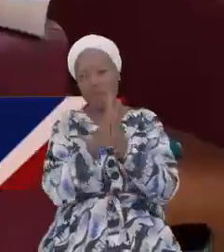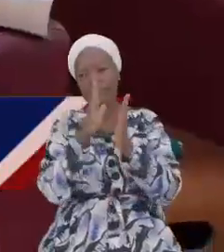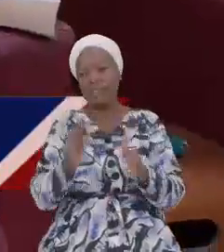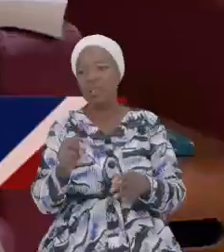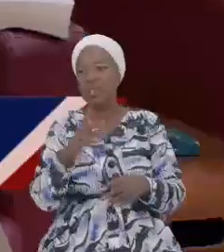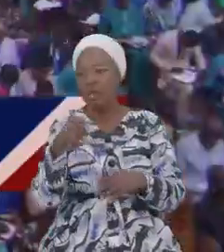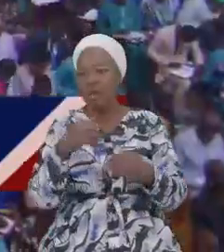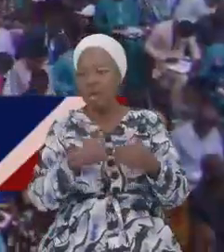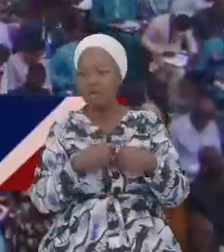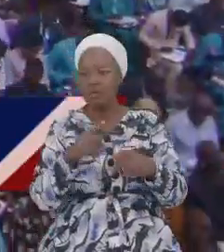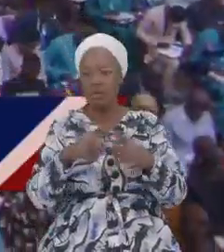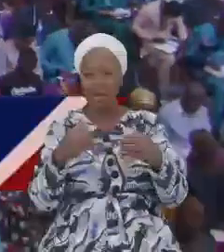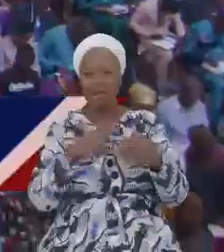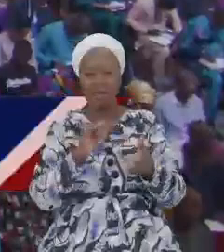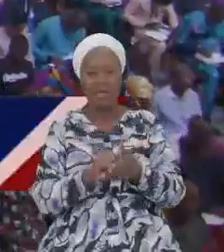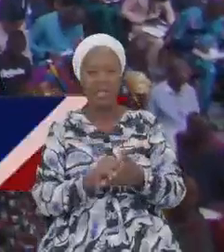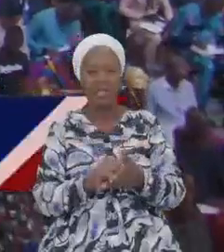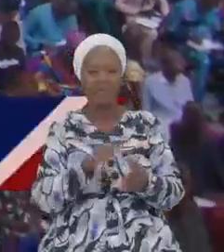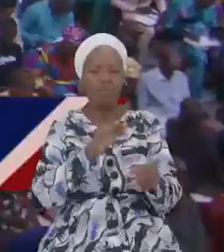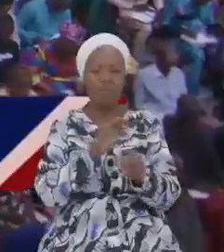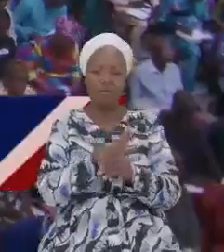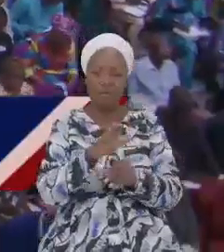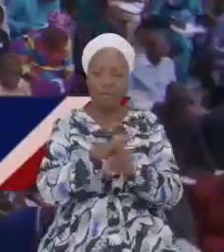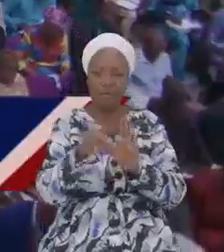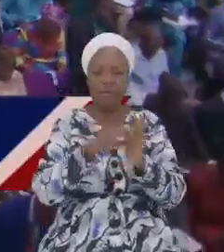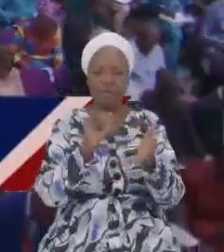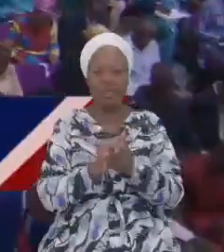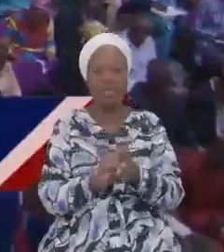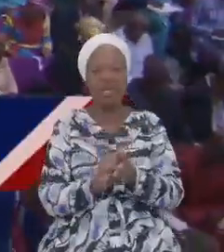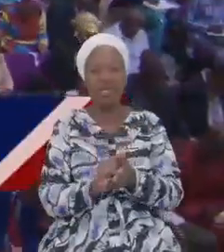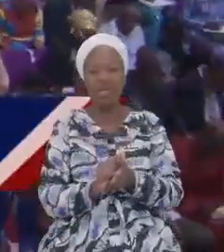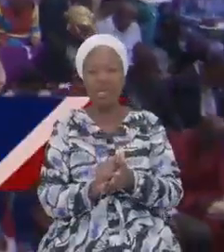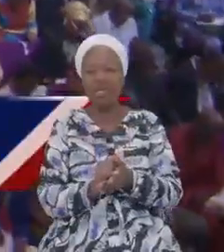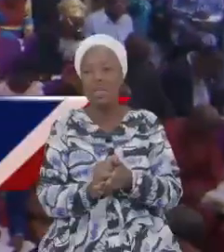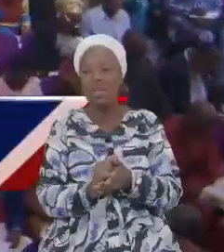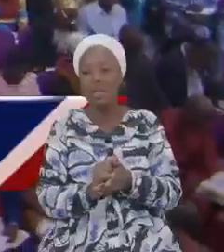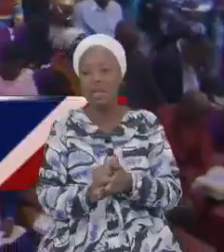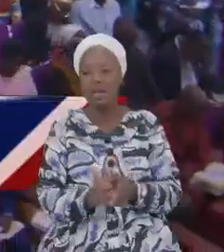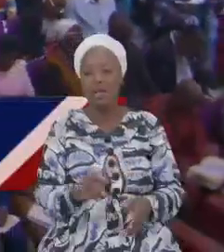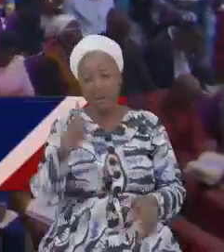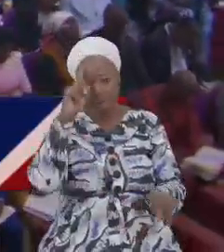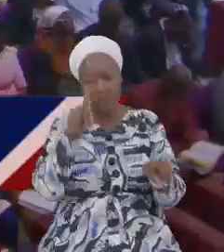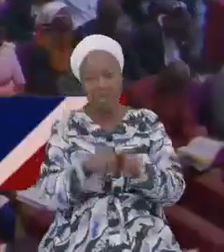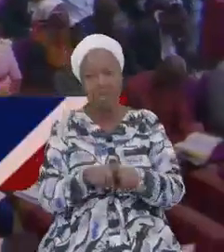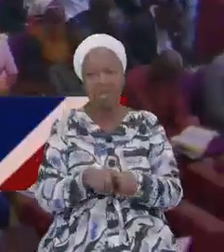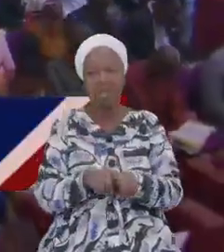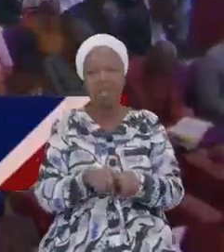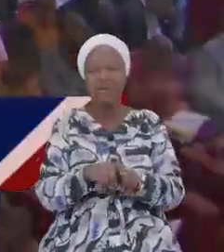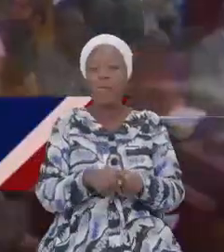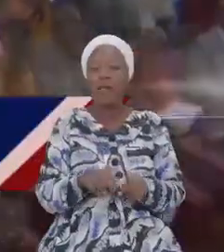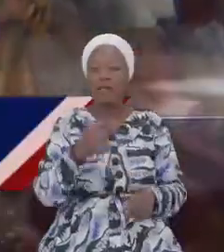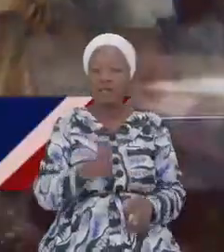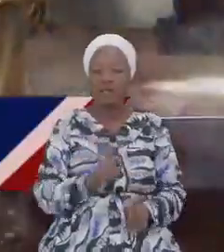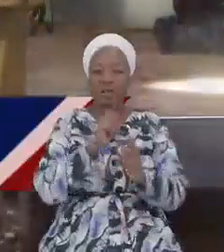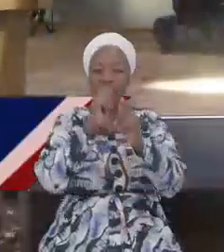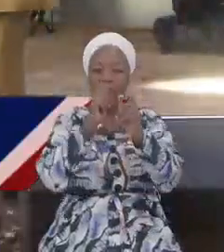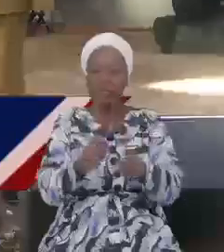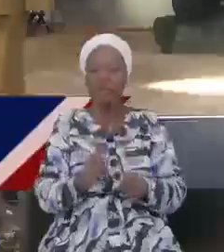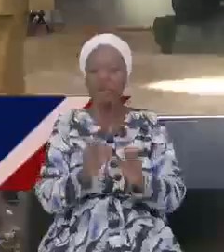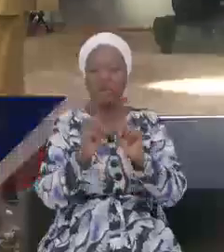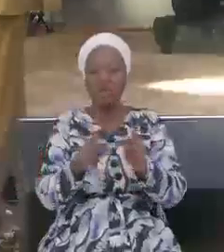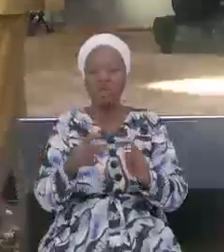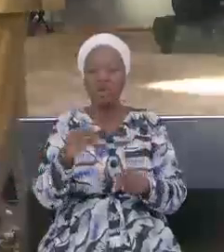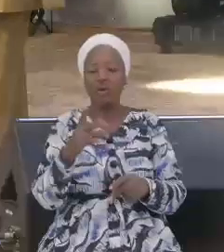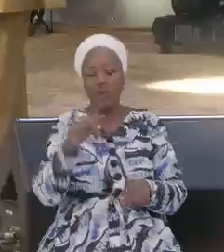of having the fulfillment, the conferred privilege of covenant keeping believers.